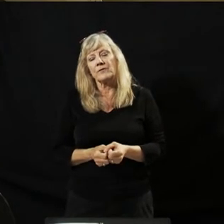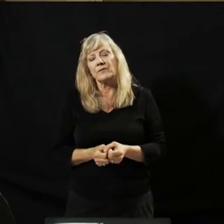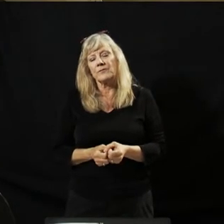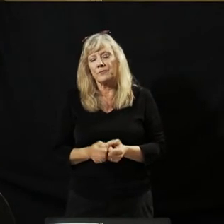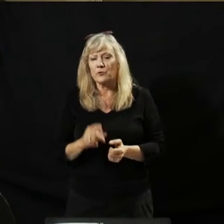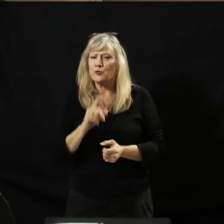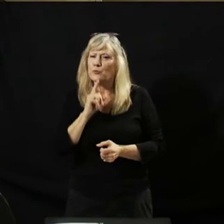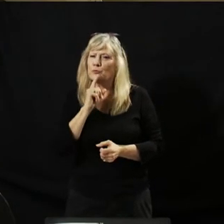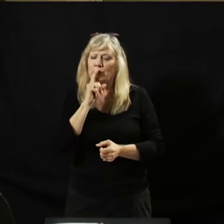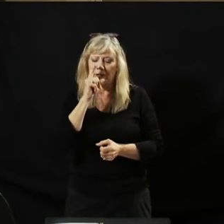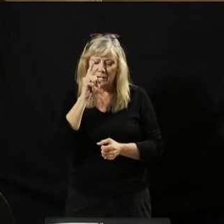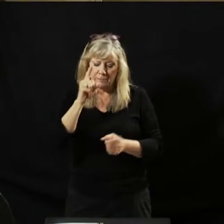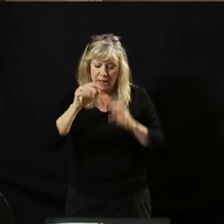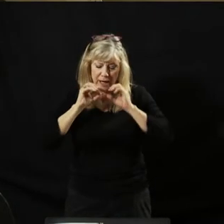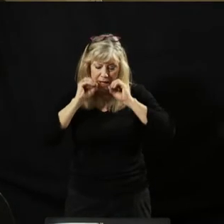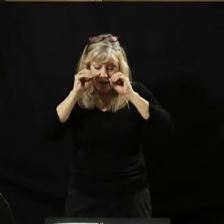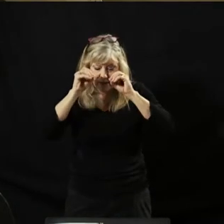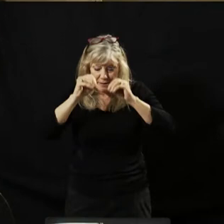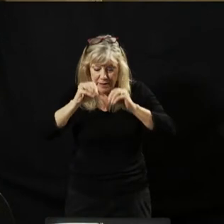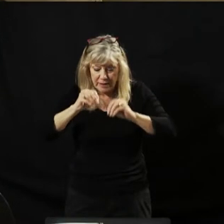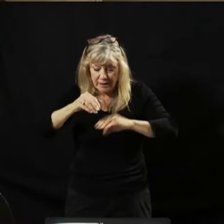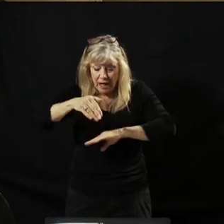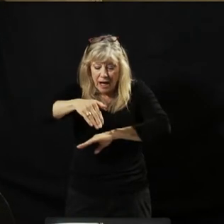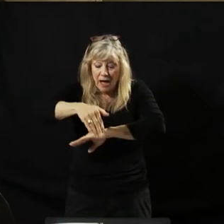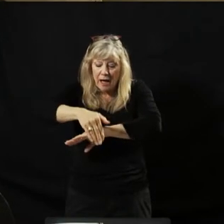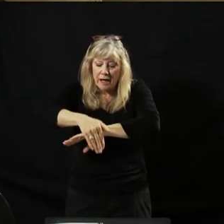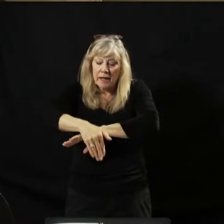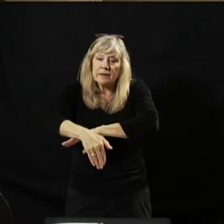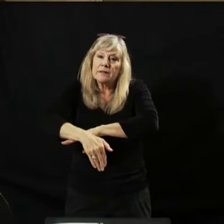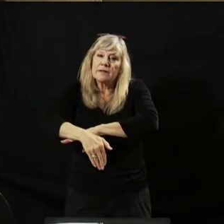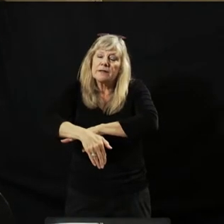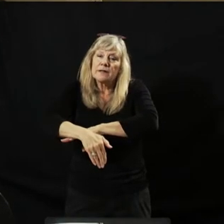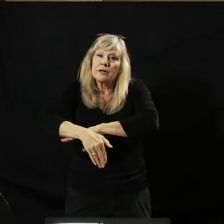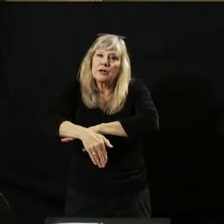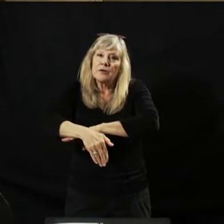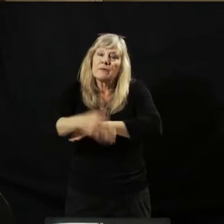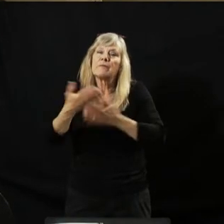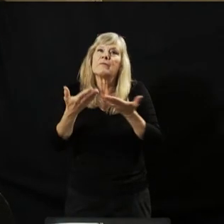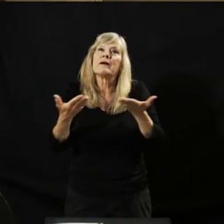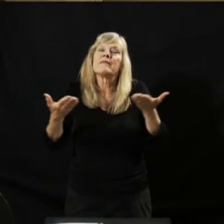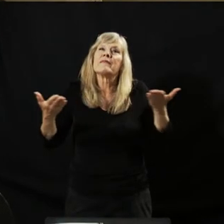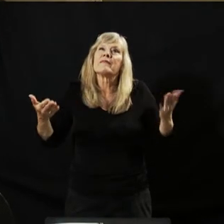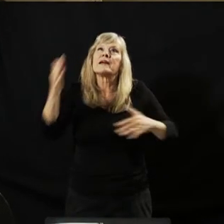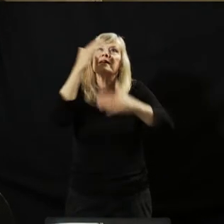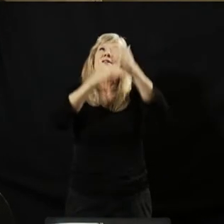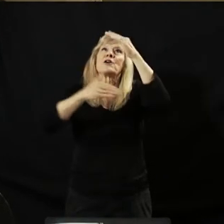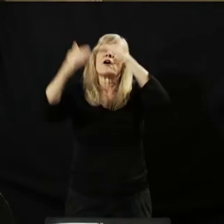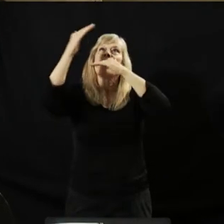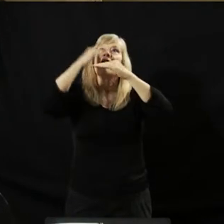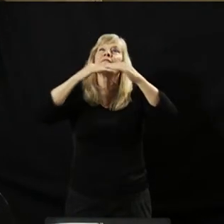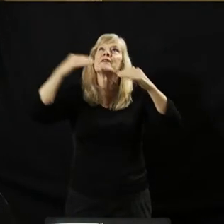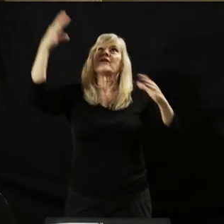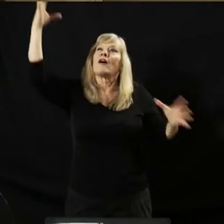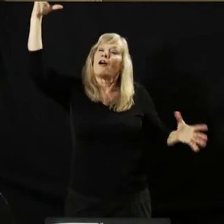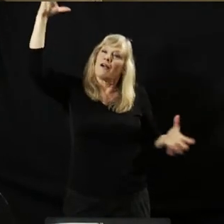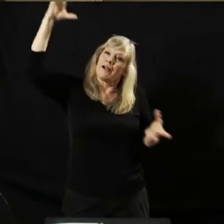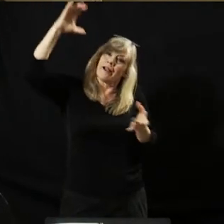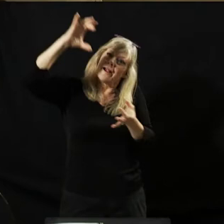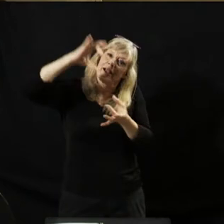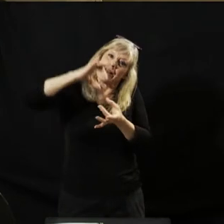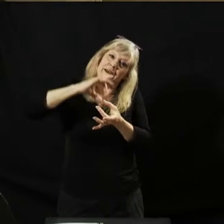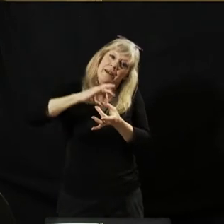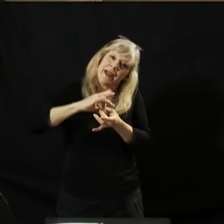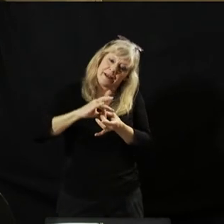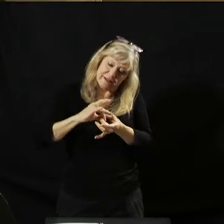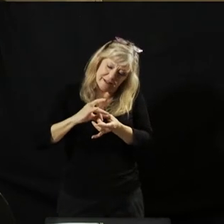Oh, truly blessed night, when things of heaven are wed to